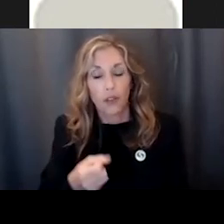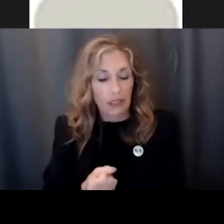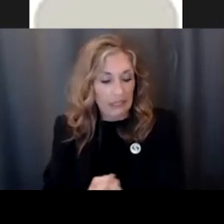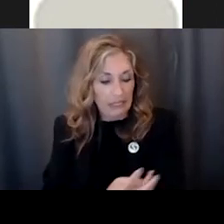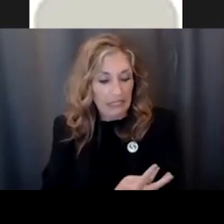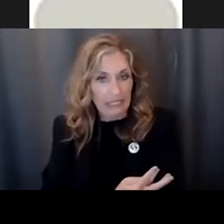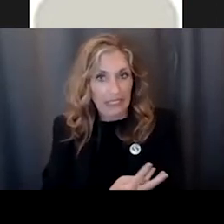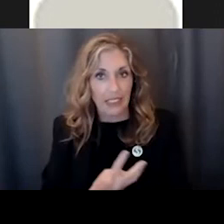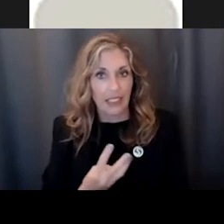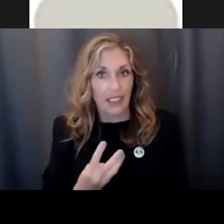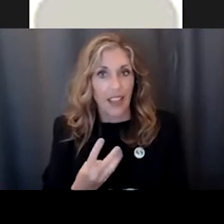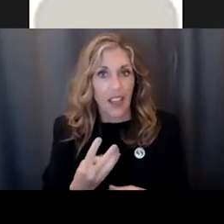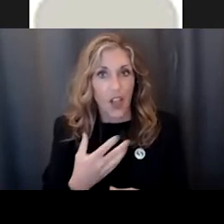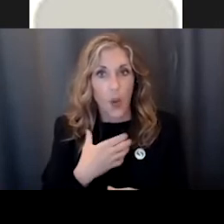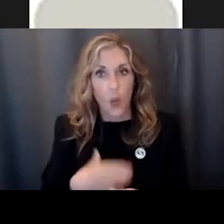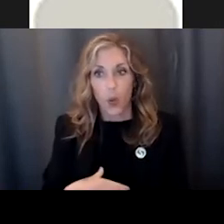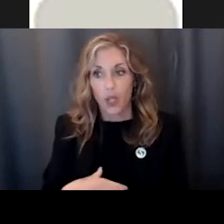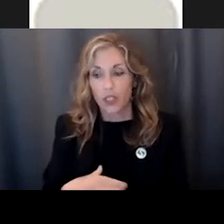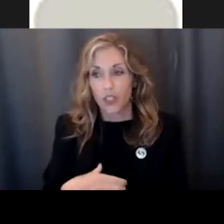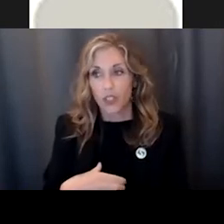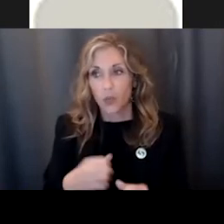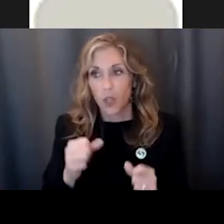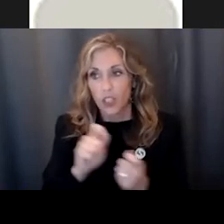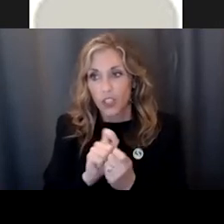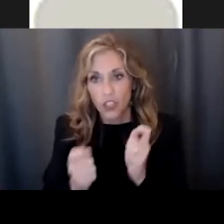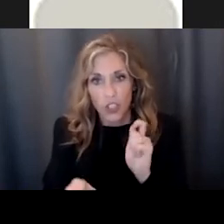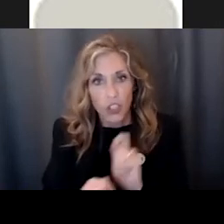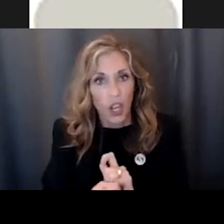could kind of change the system and